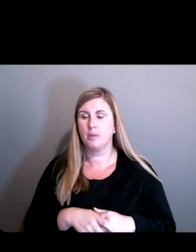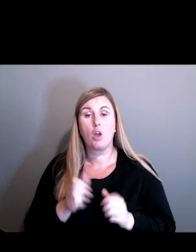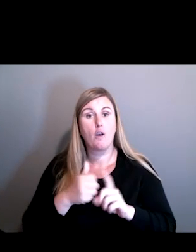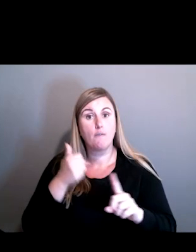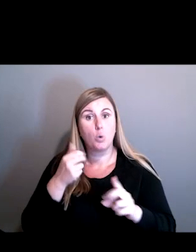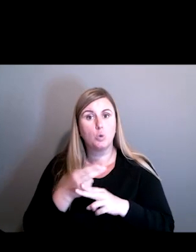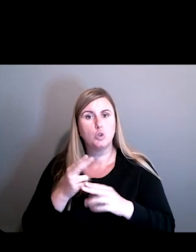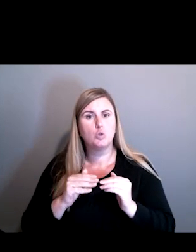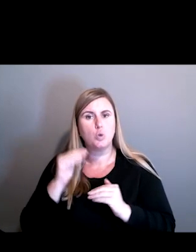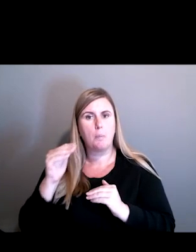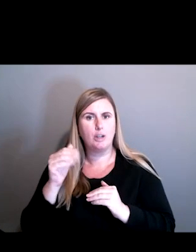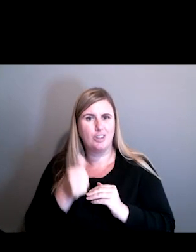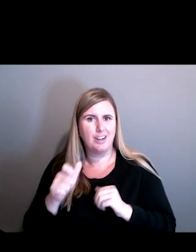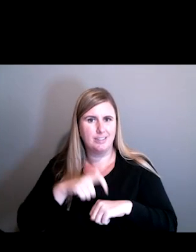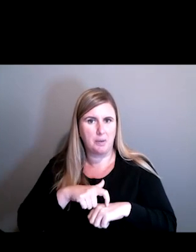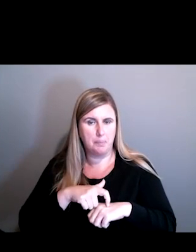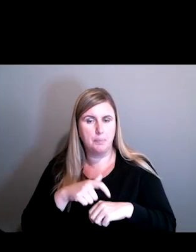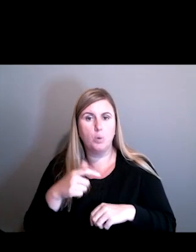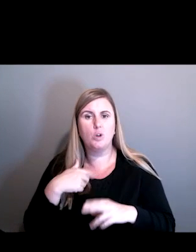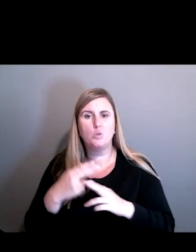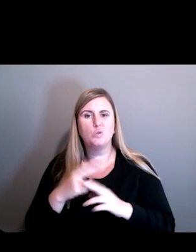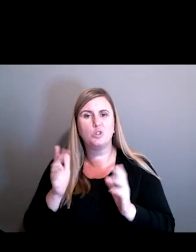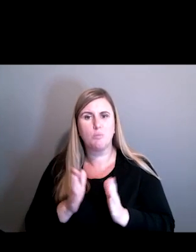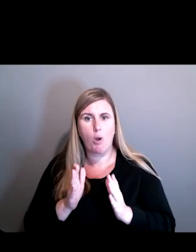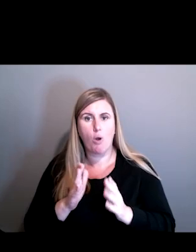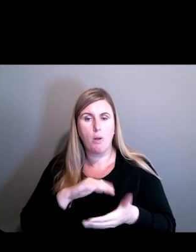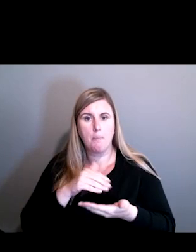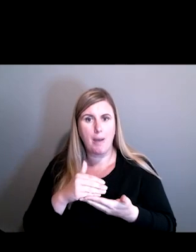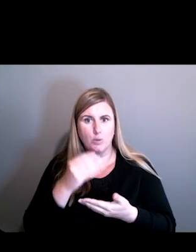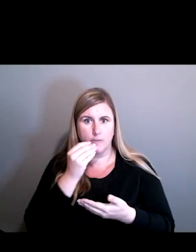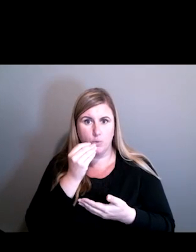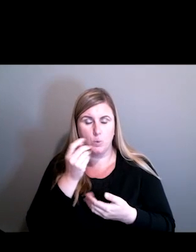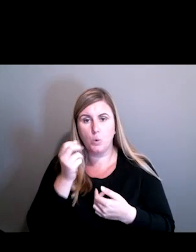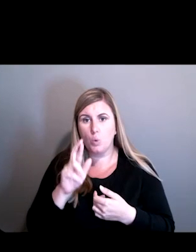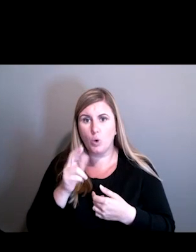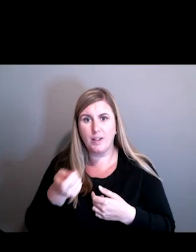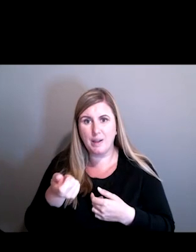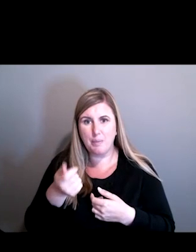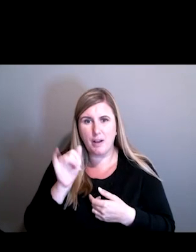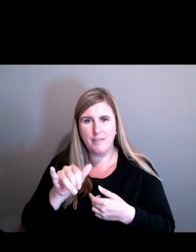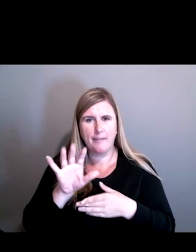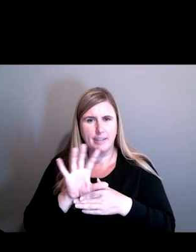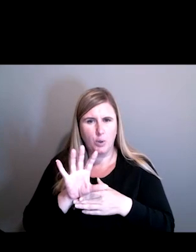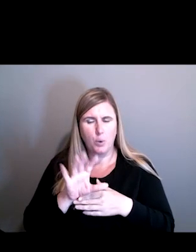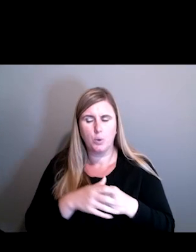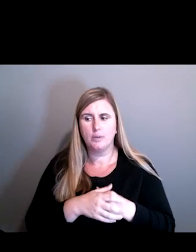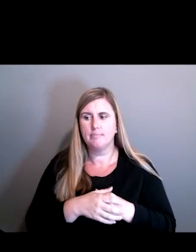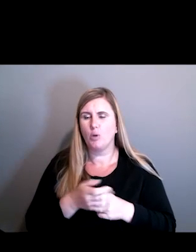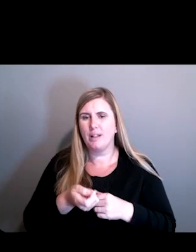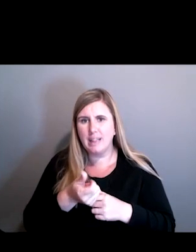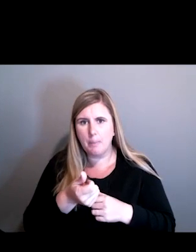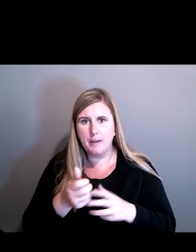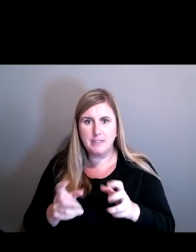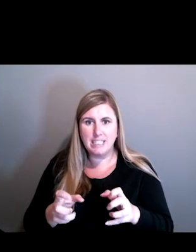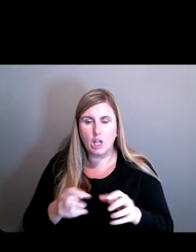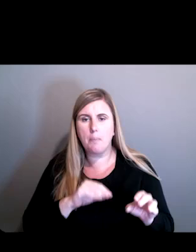working. Mix it up. And avoid using too much at any time. So we use smaller amounts of food, or a